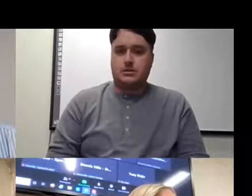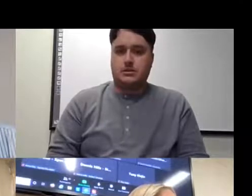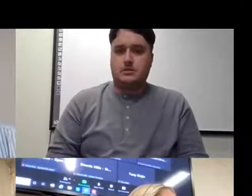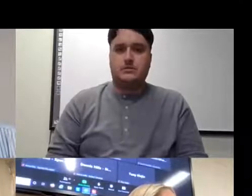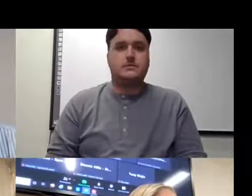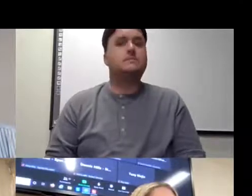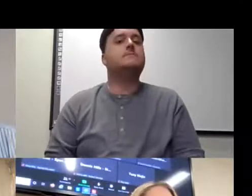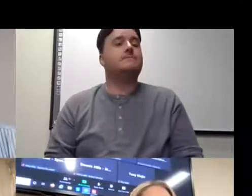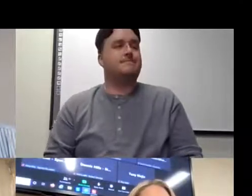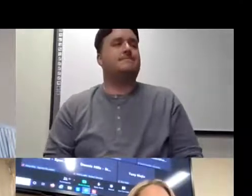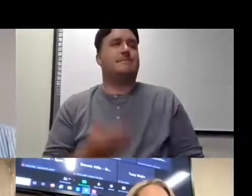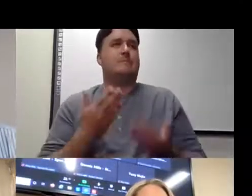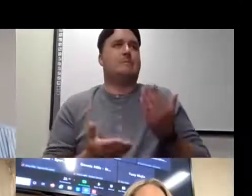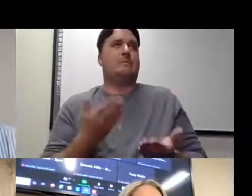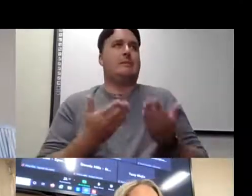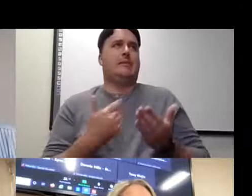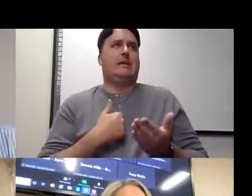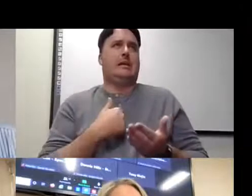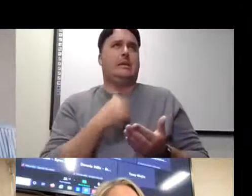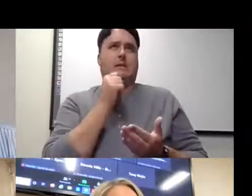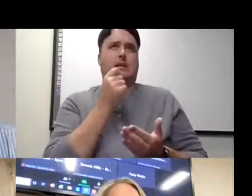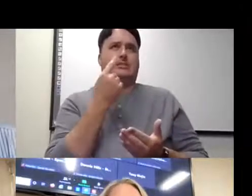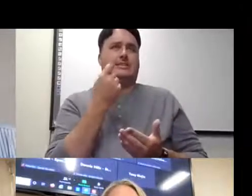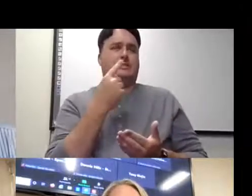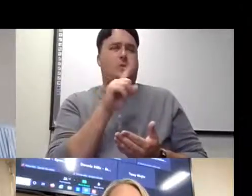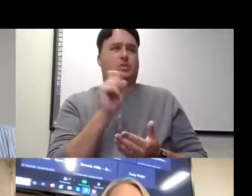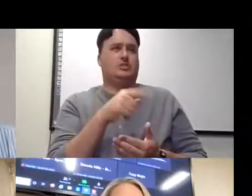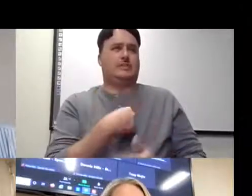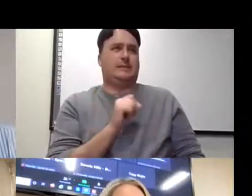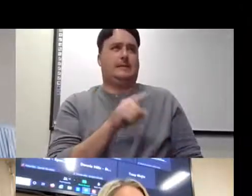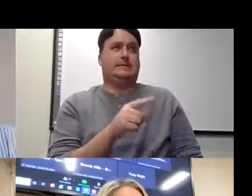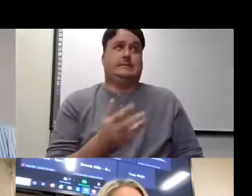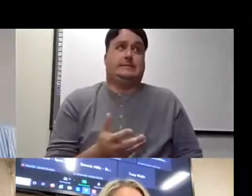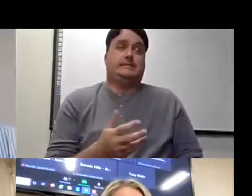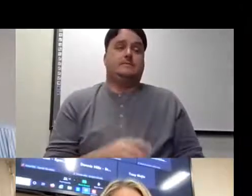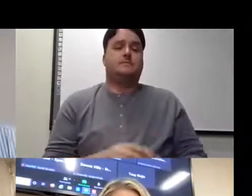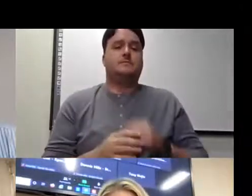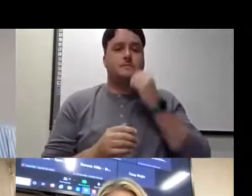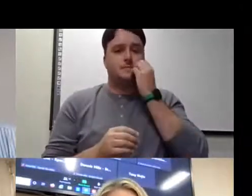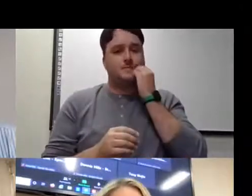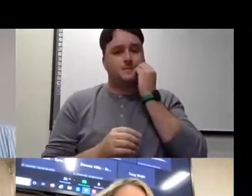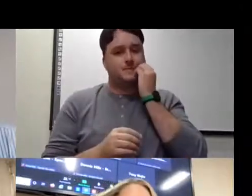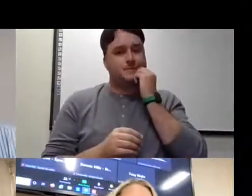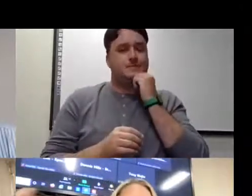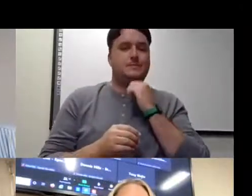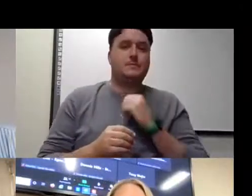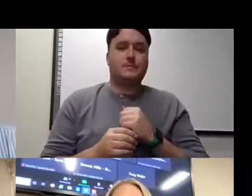Yeah, maybe I'm not understanding what question I'm asking. I can't